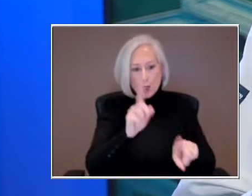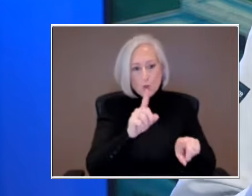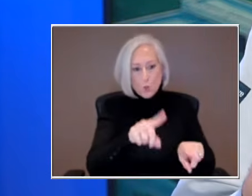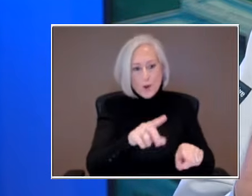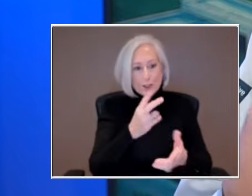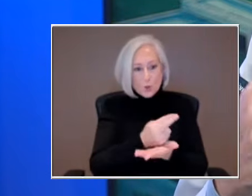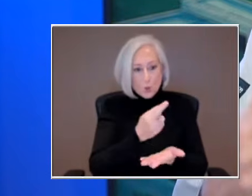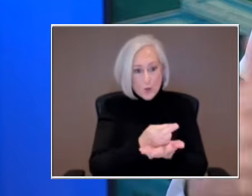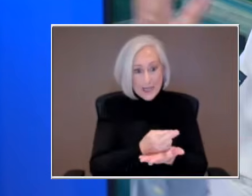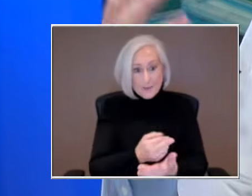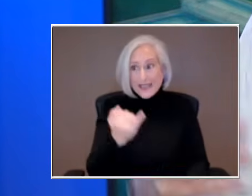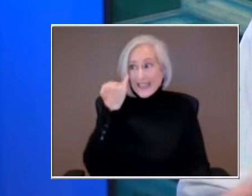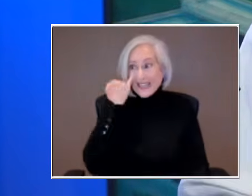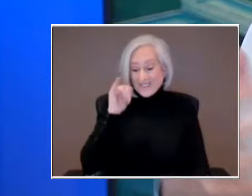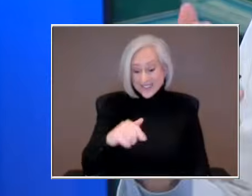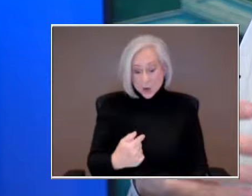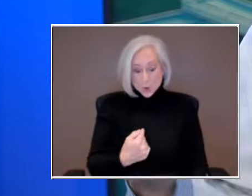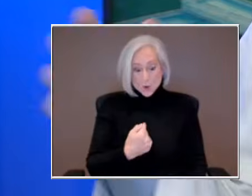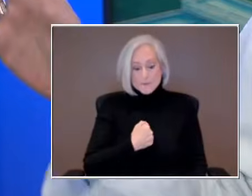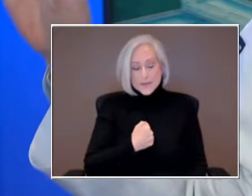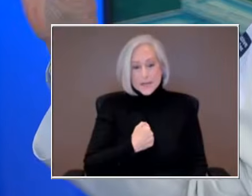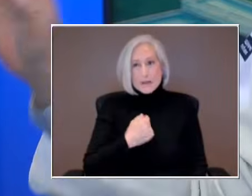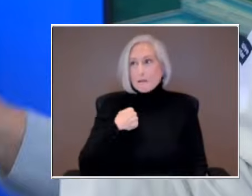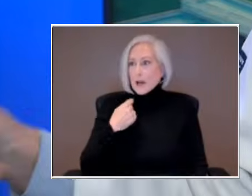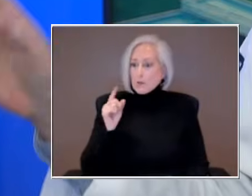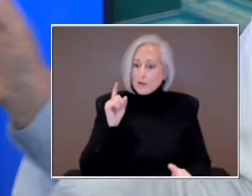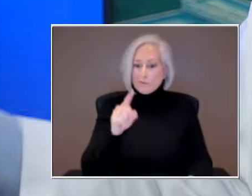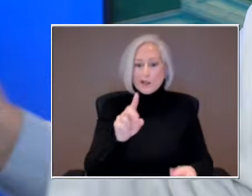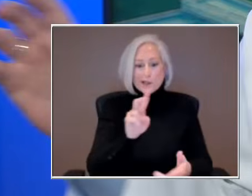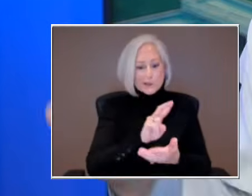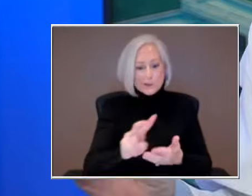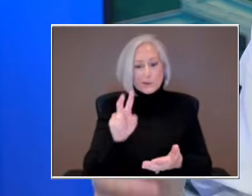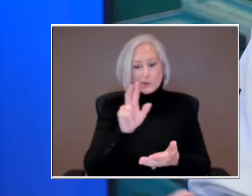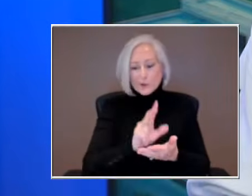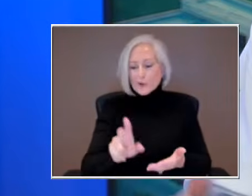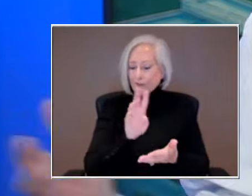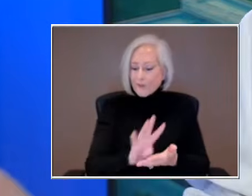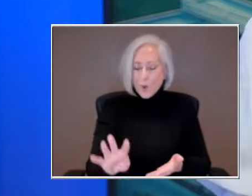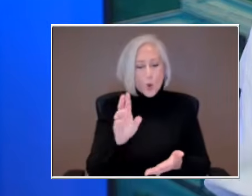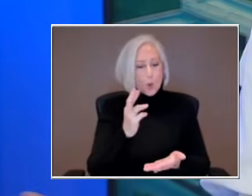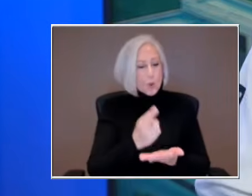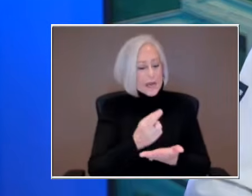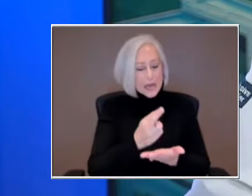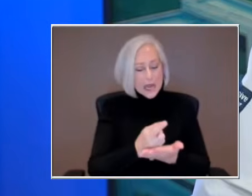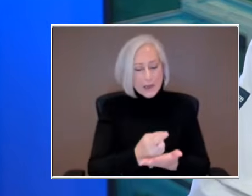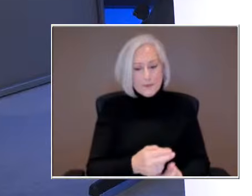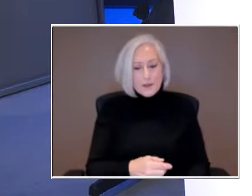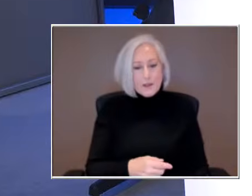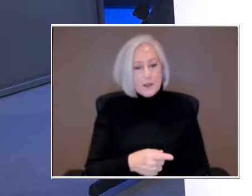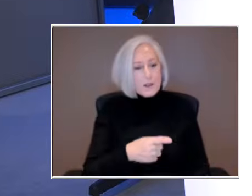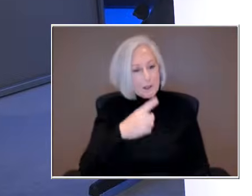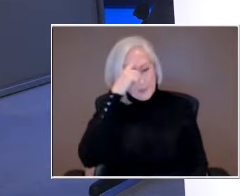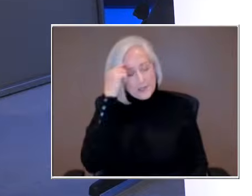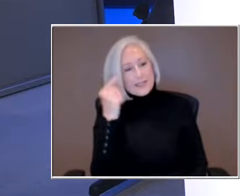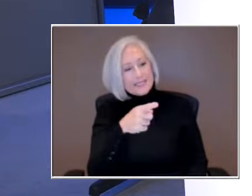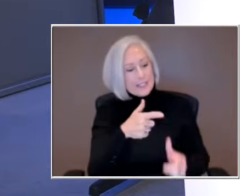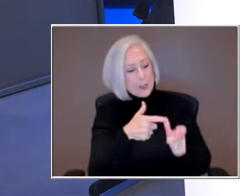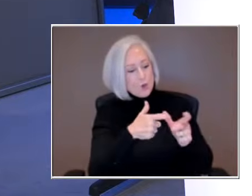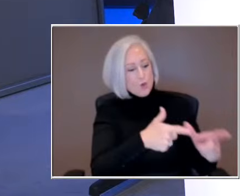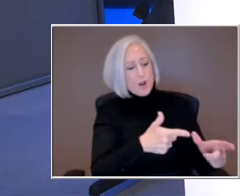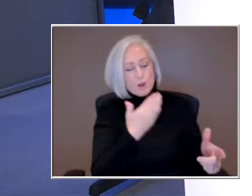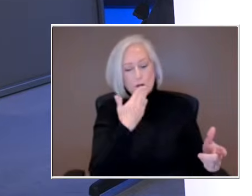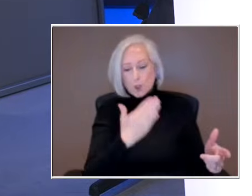that were me, I'd be in there for 2 or 3 or 4, but in and out in a week. Do you think it was because he's a runner and he was in such great